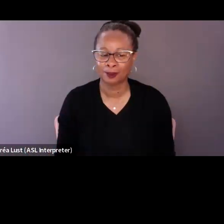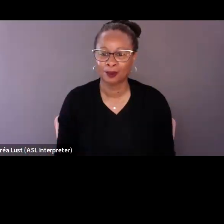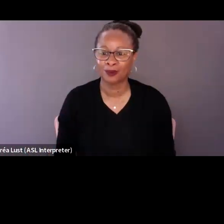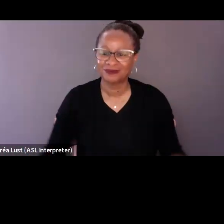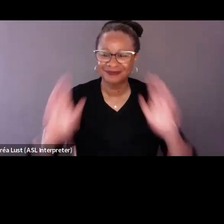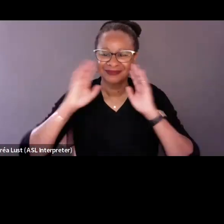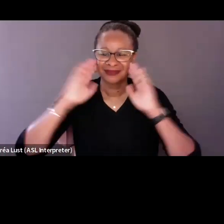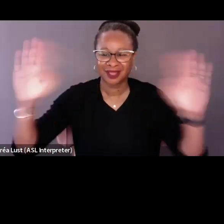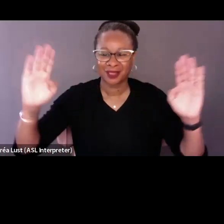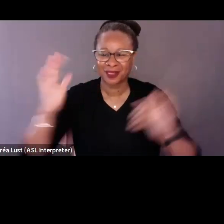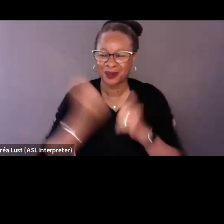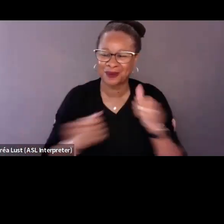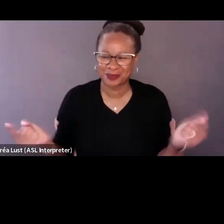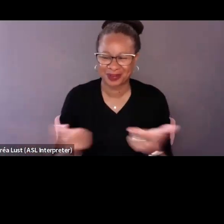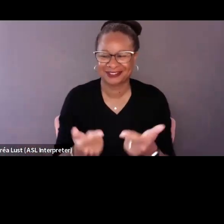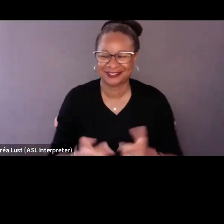Hello, everyone.